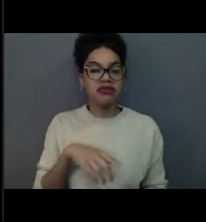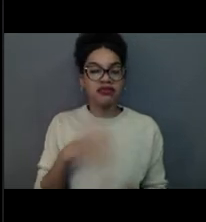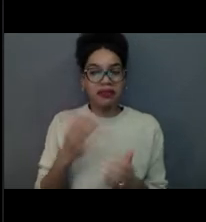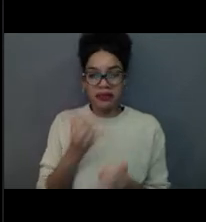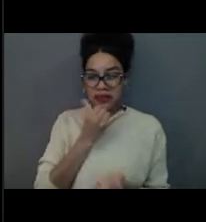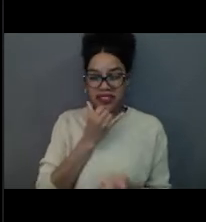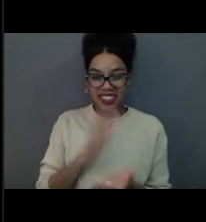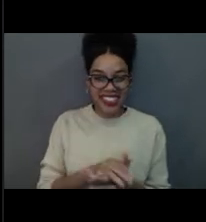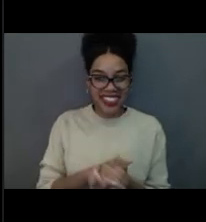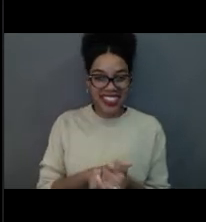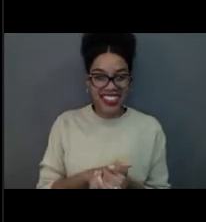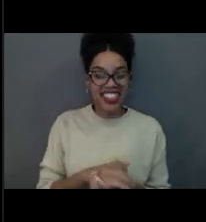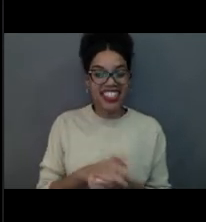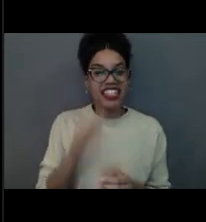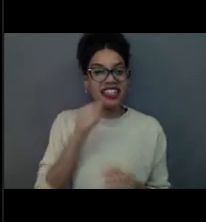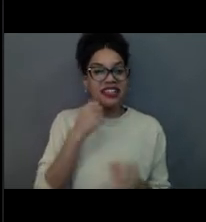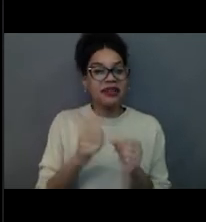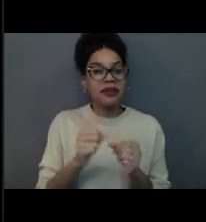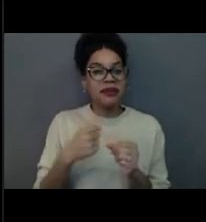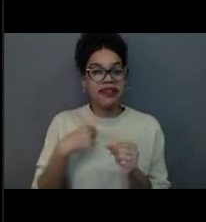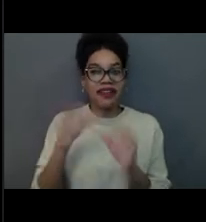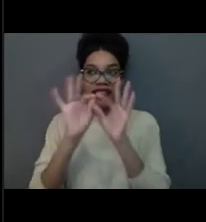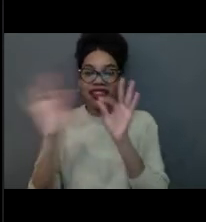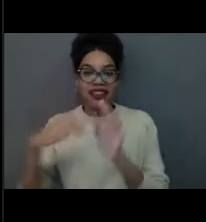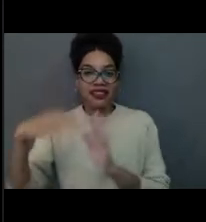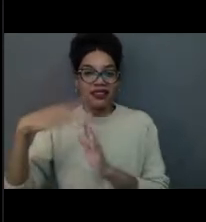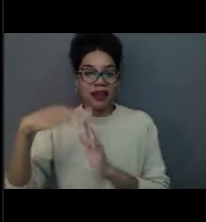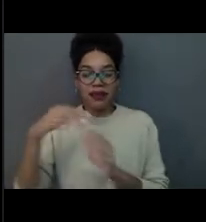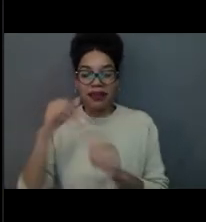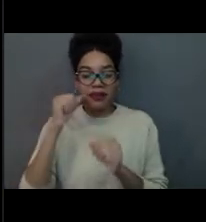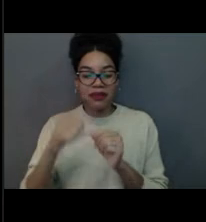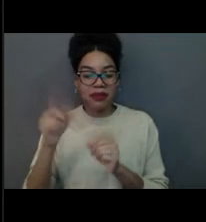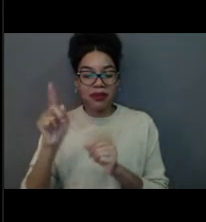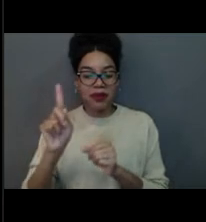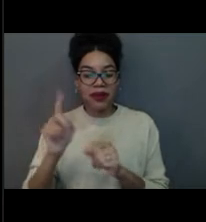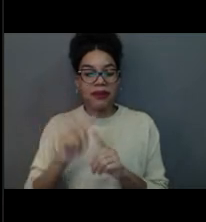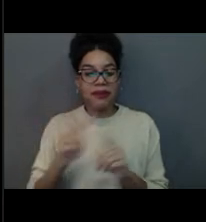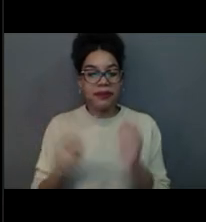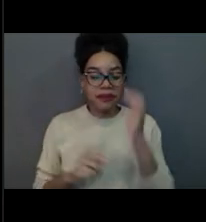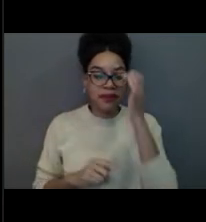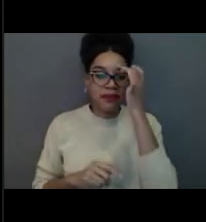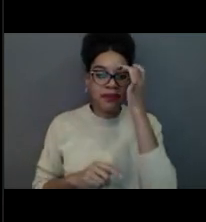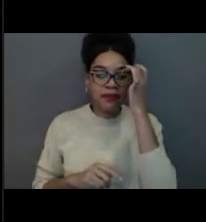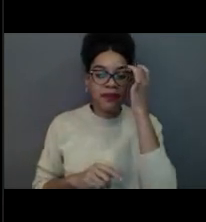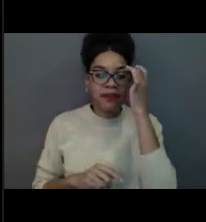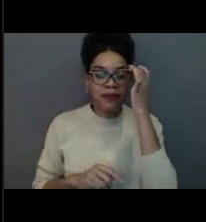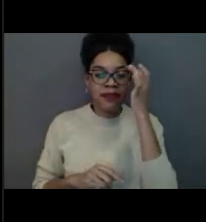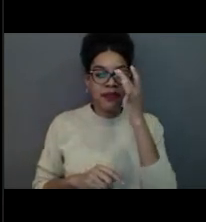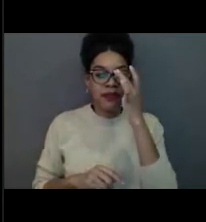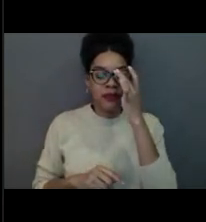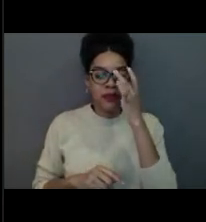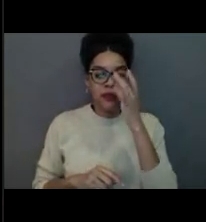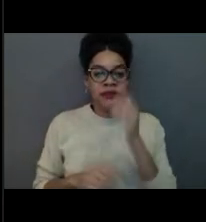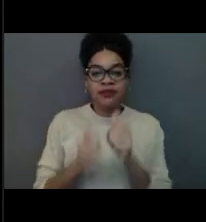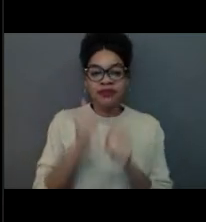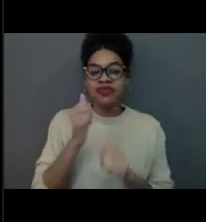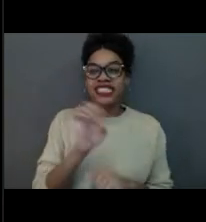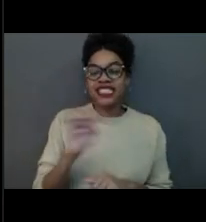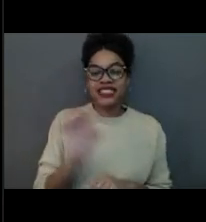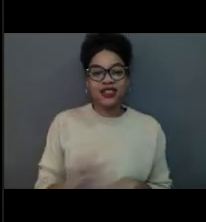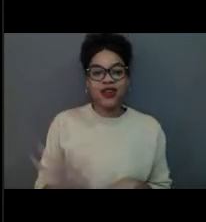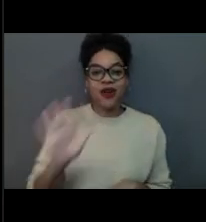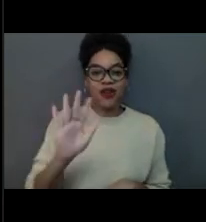had a little clip at the top, or a little indicator at the top, and I can't remember just now. But mostly on the East Coast, we're going to find those